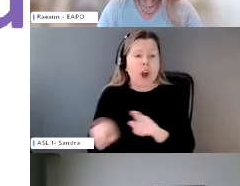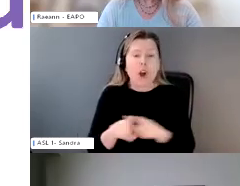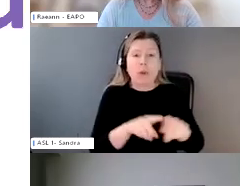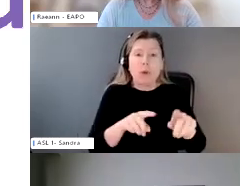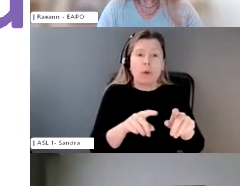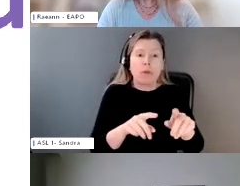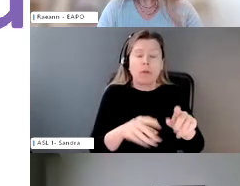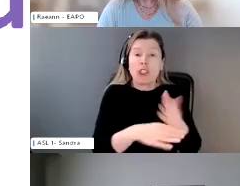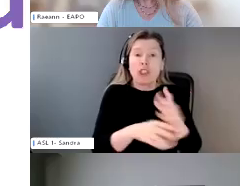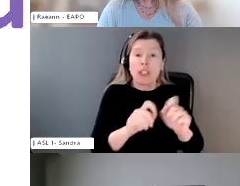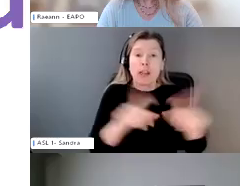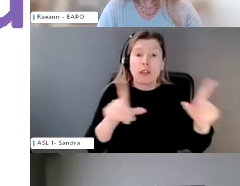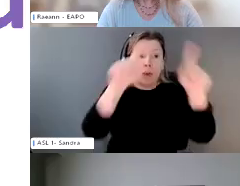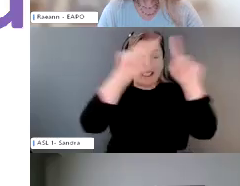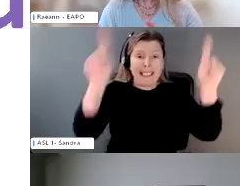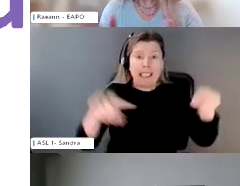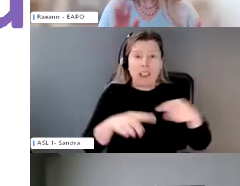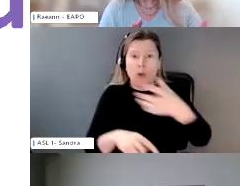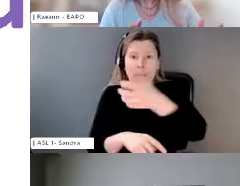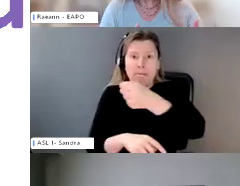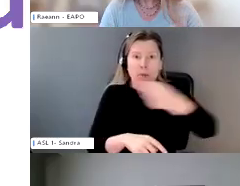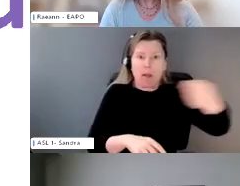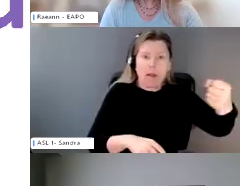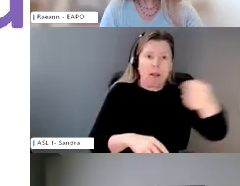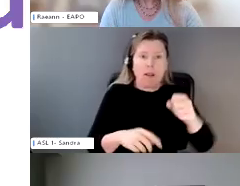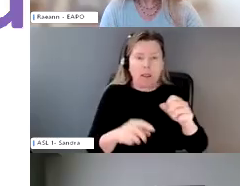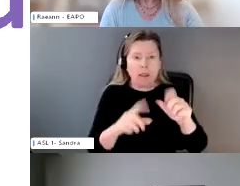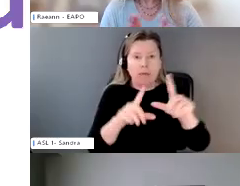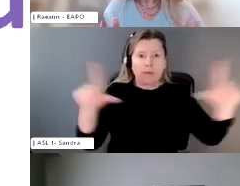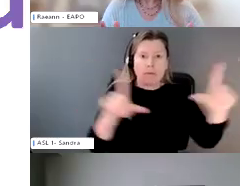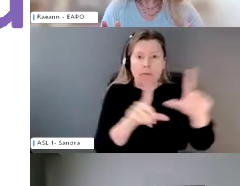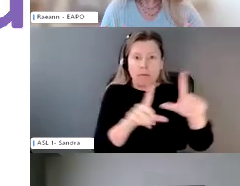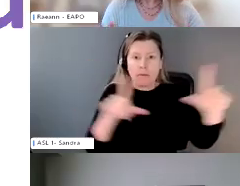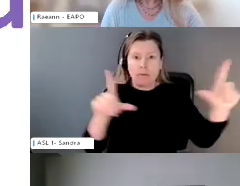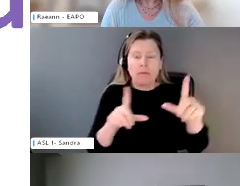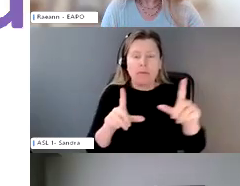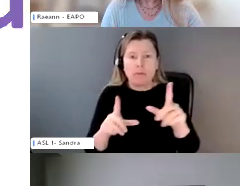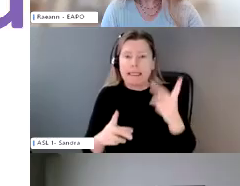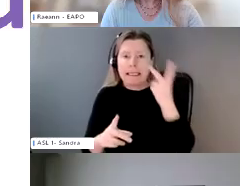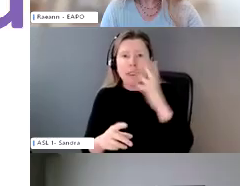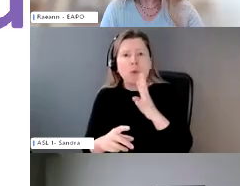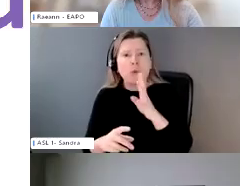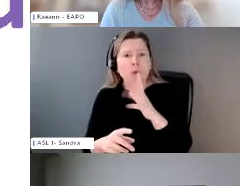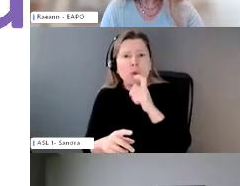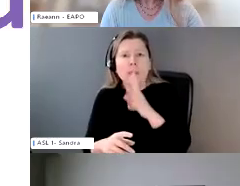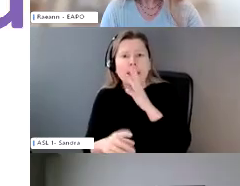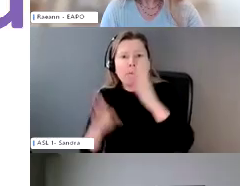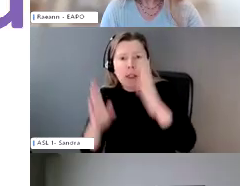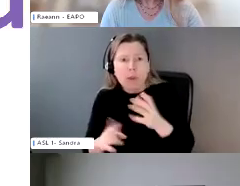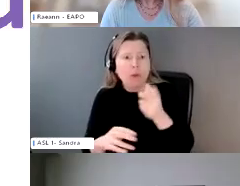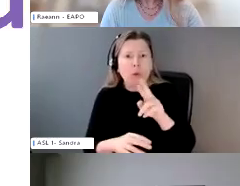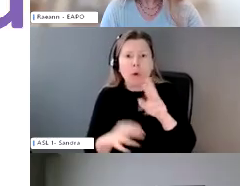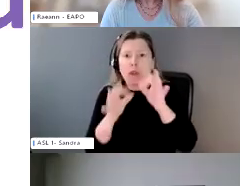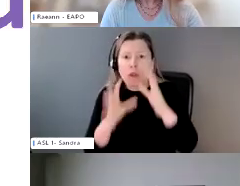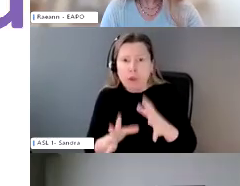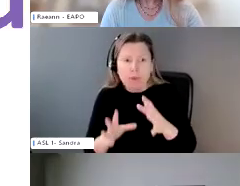of the presentation and the speakers to make the speakers larger on your screen, so you can see the interpreters much better.